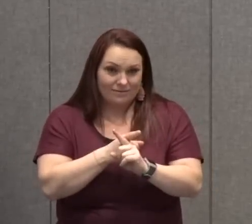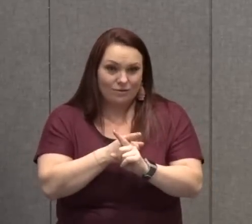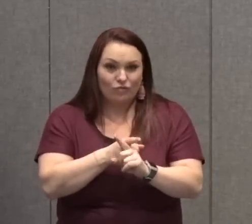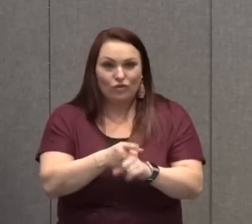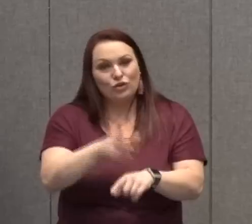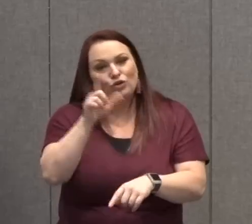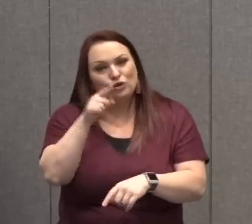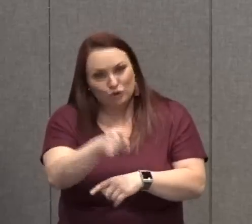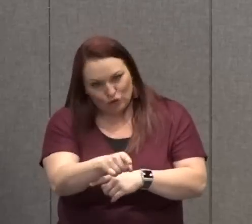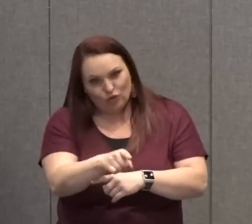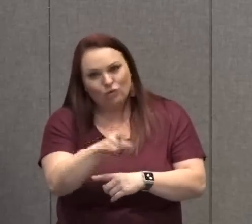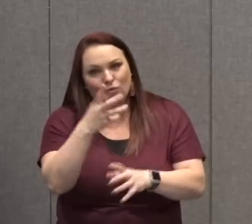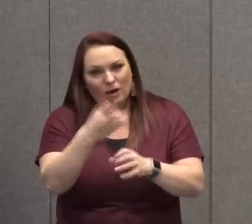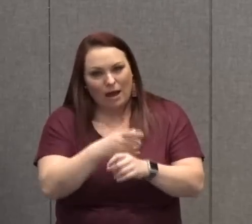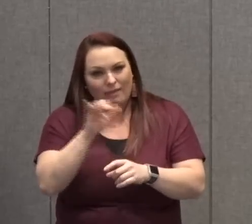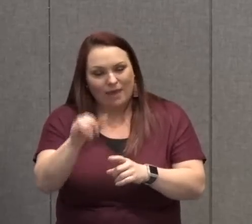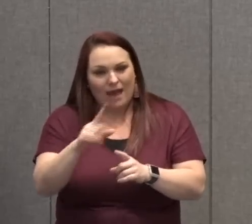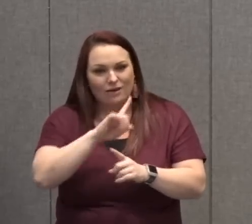that question